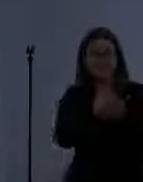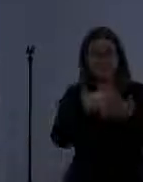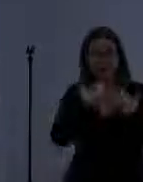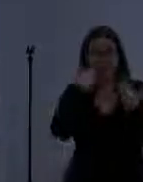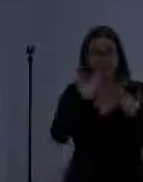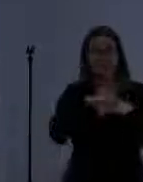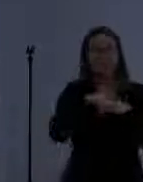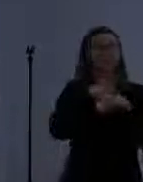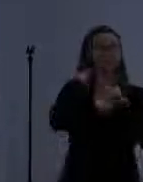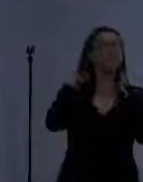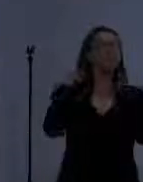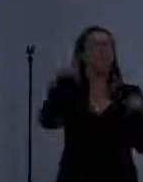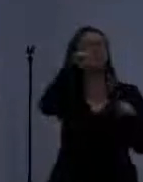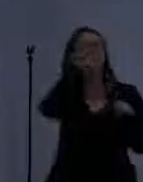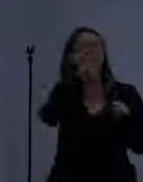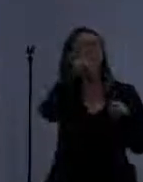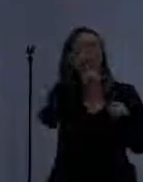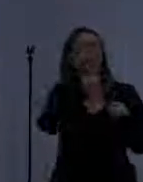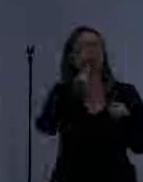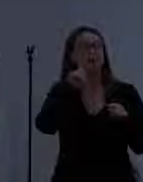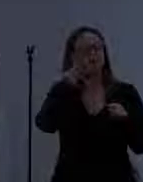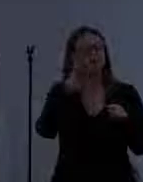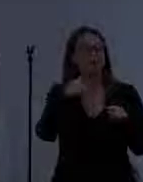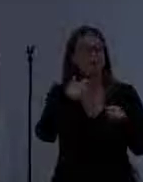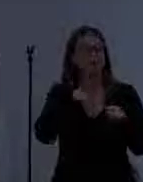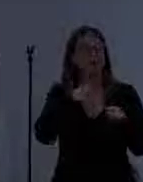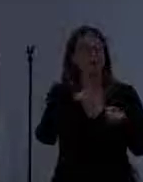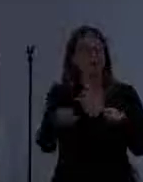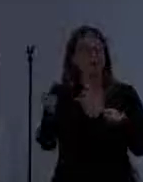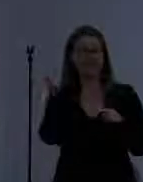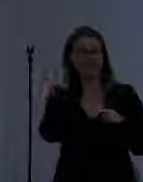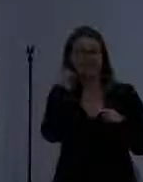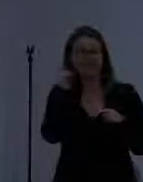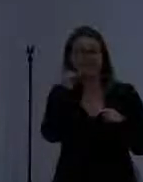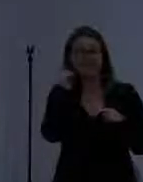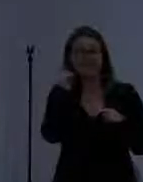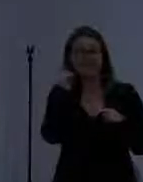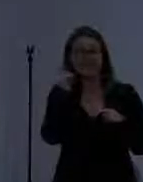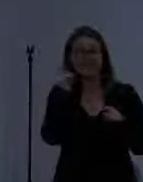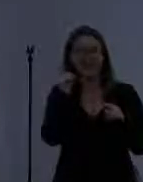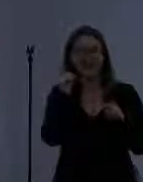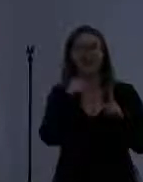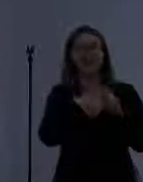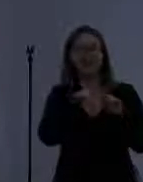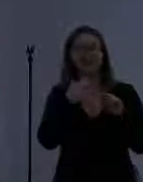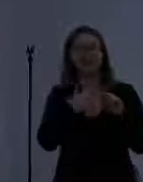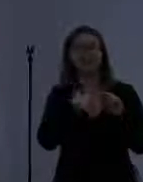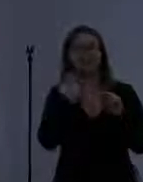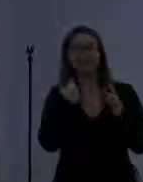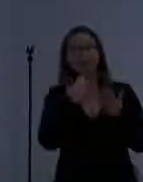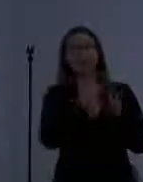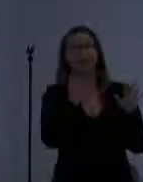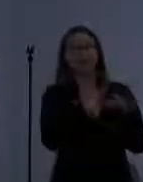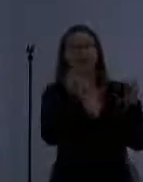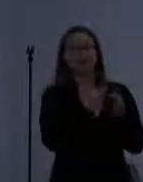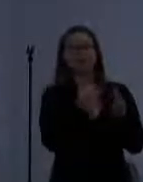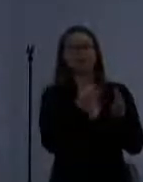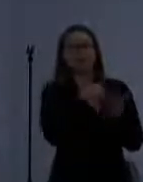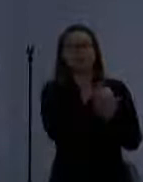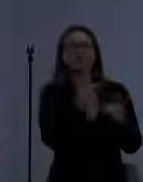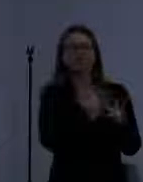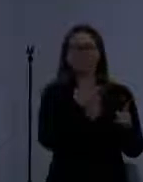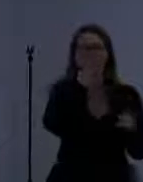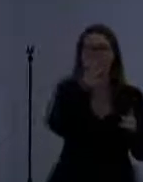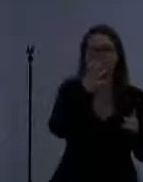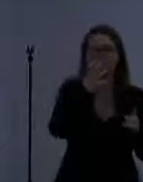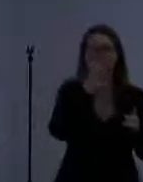about anybody else, but if you give feedback, oftentimes it's not well received. you know. Yeah. No, I hear what